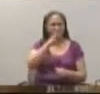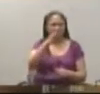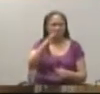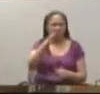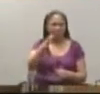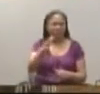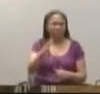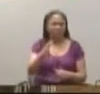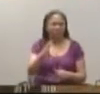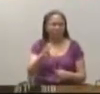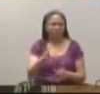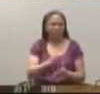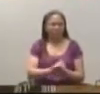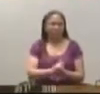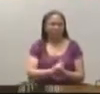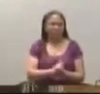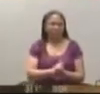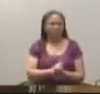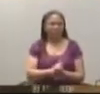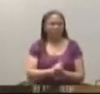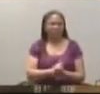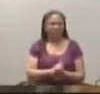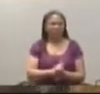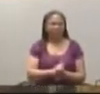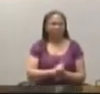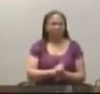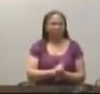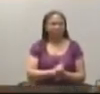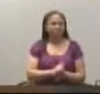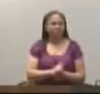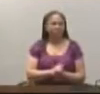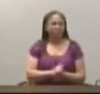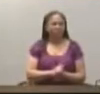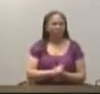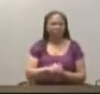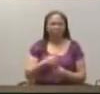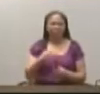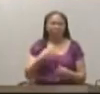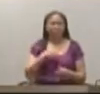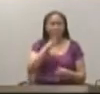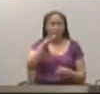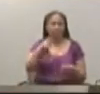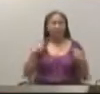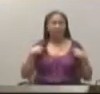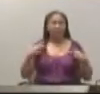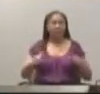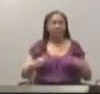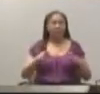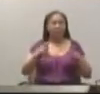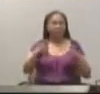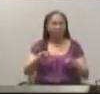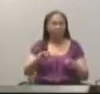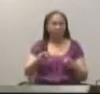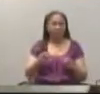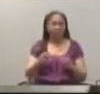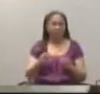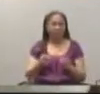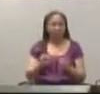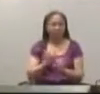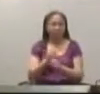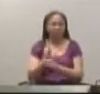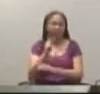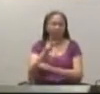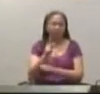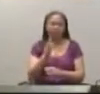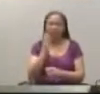ground and something green would come out. She just had that gift. But God grafts